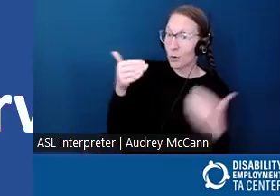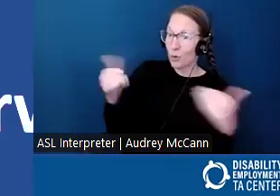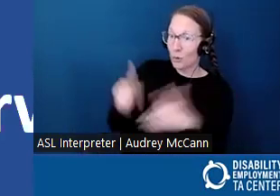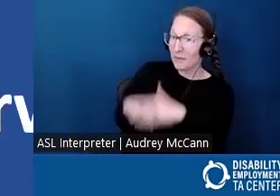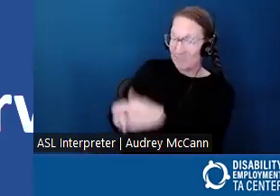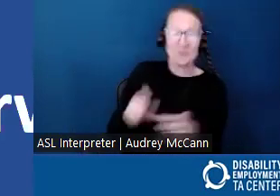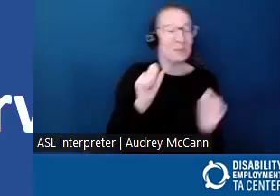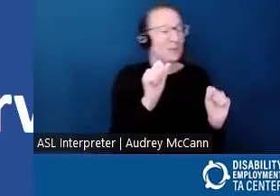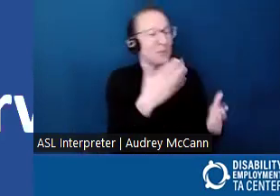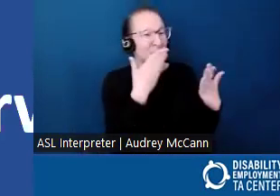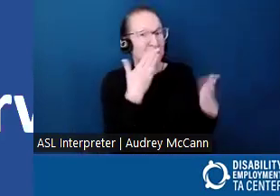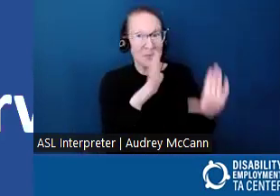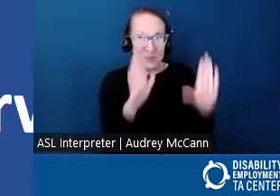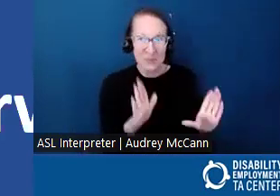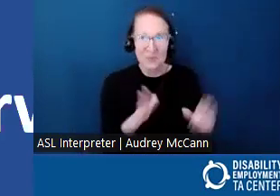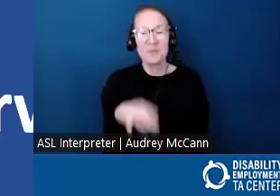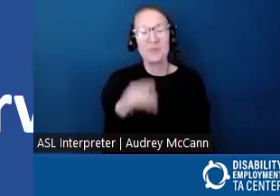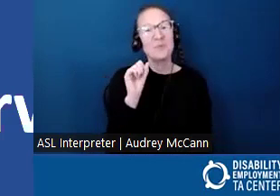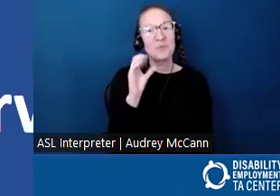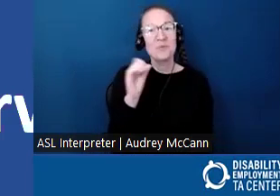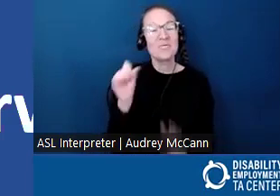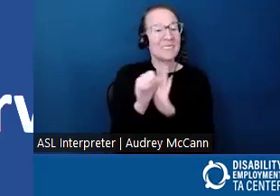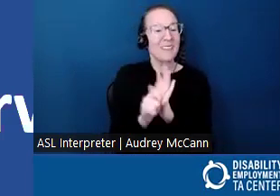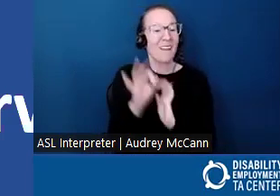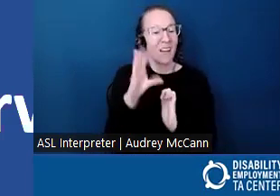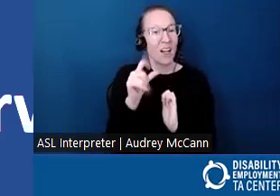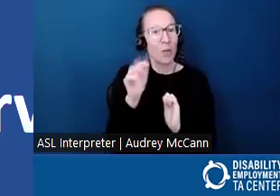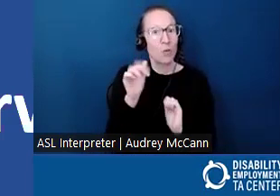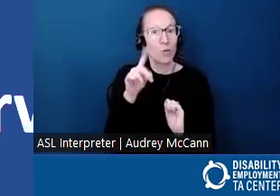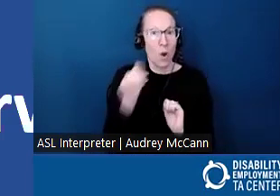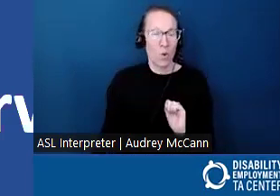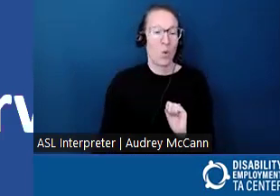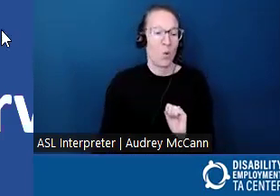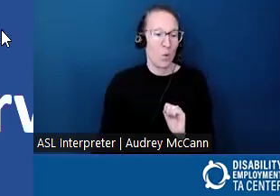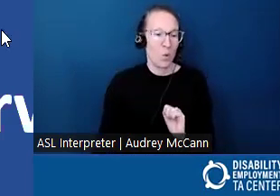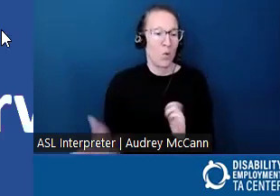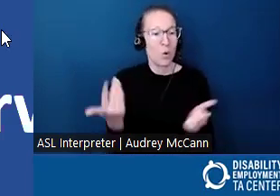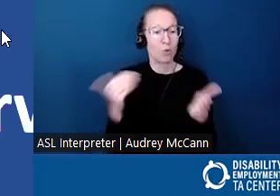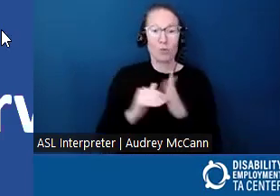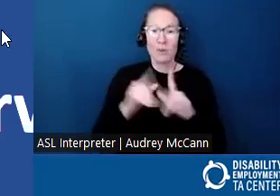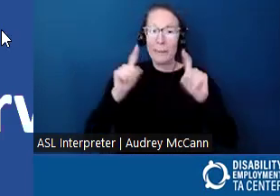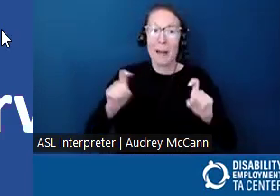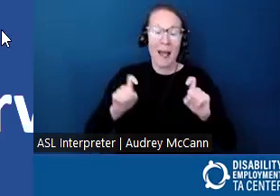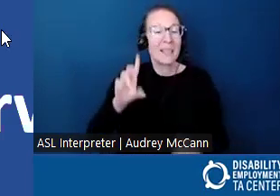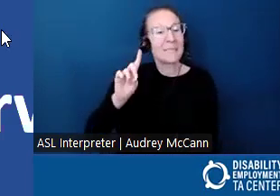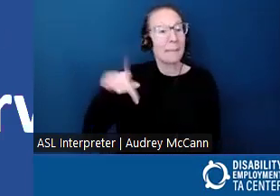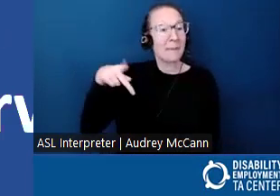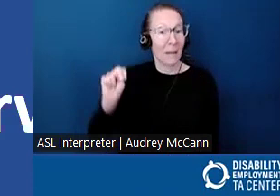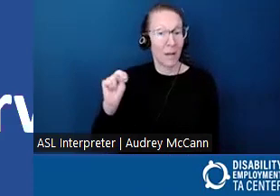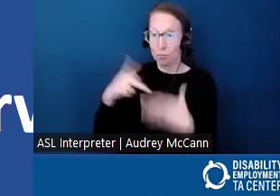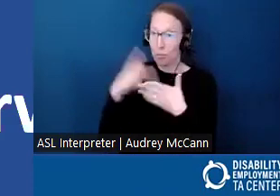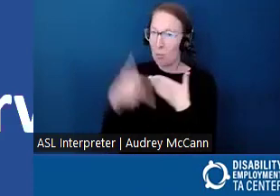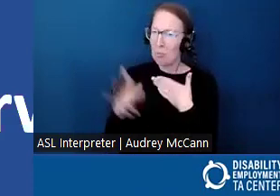Awesome. Yeah. So the state of Colorado kind of repiloted the DPN program